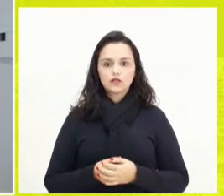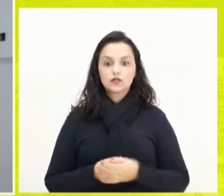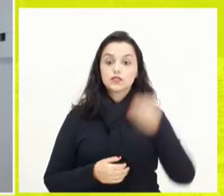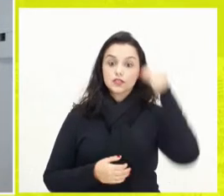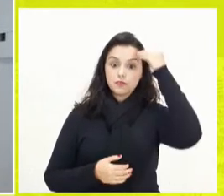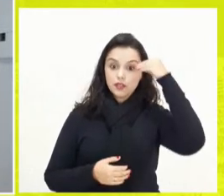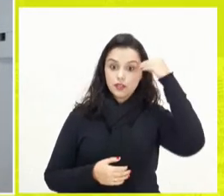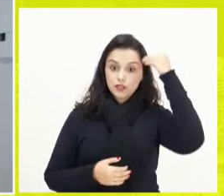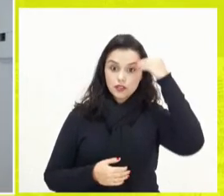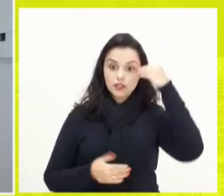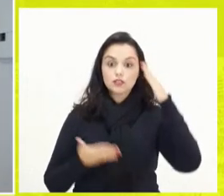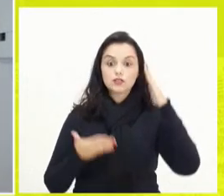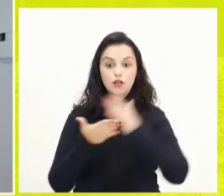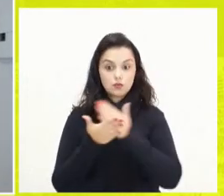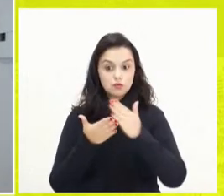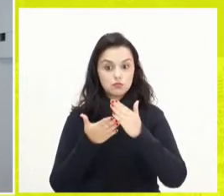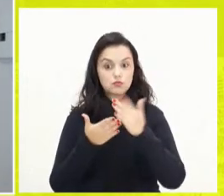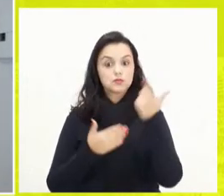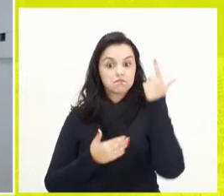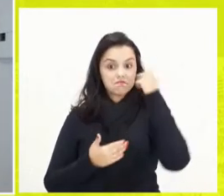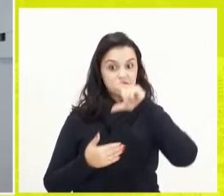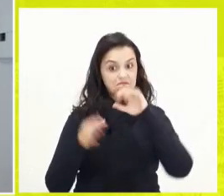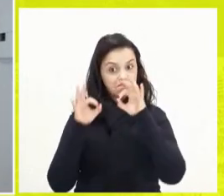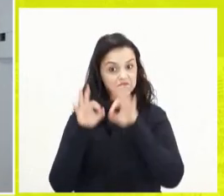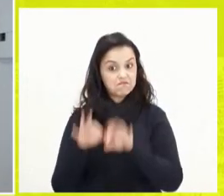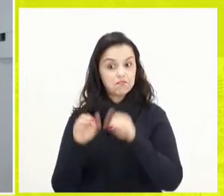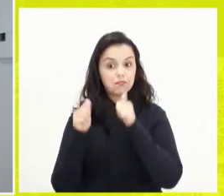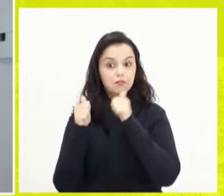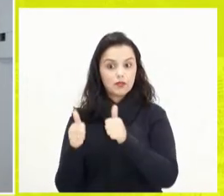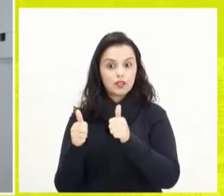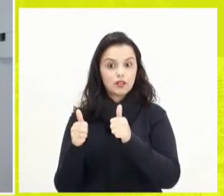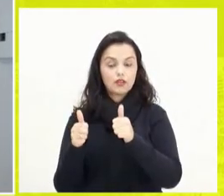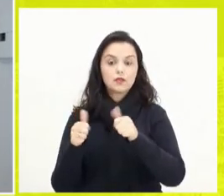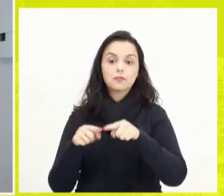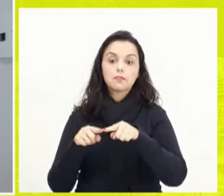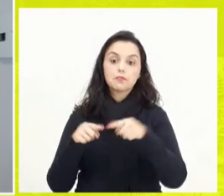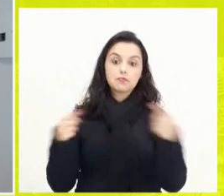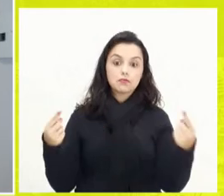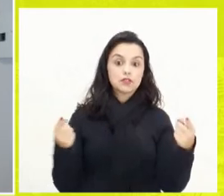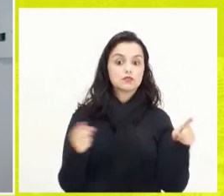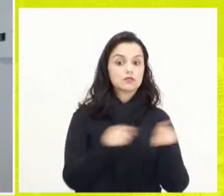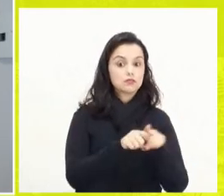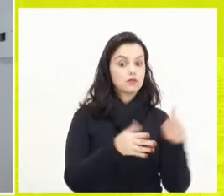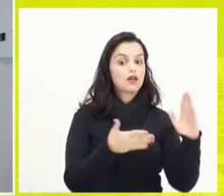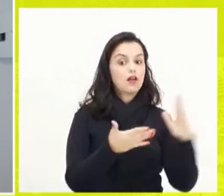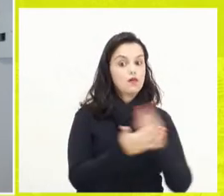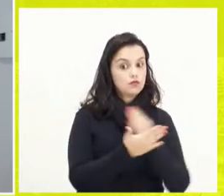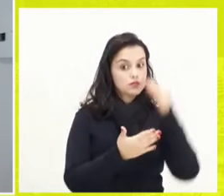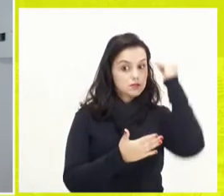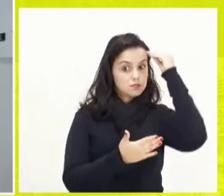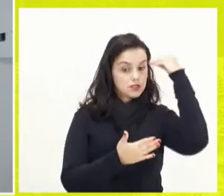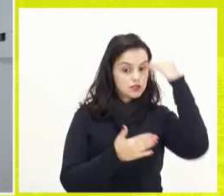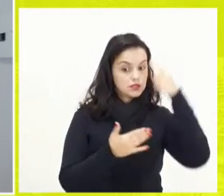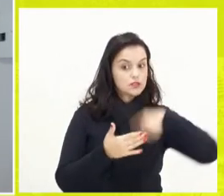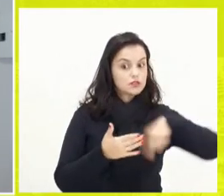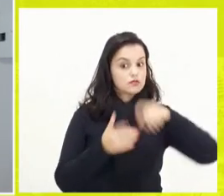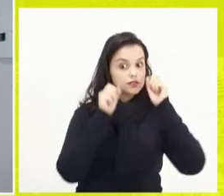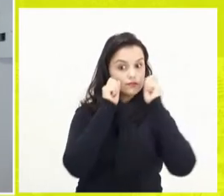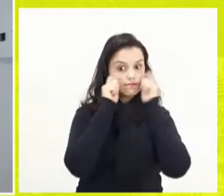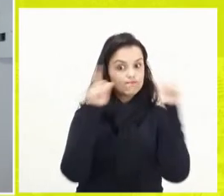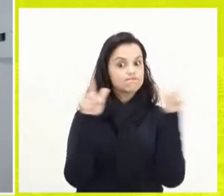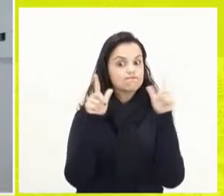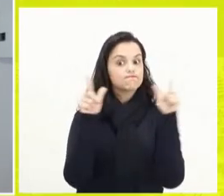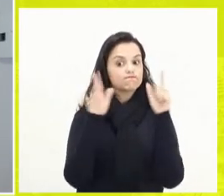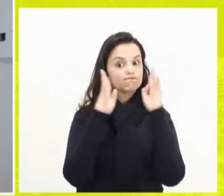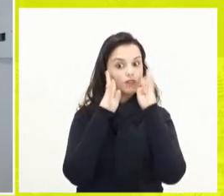very nice ladies that you brought these different different experiences about other countries and it's important for all